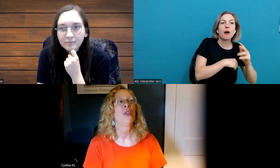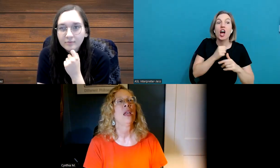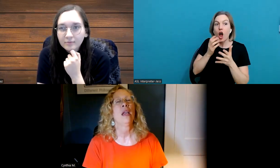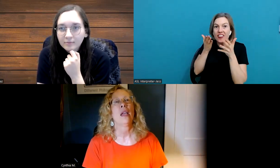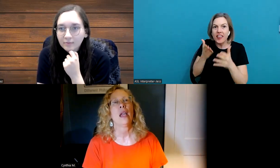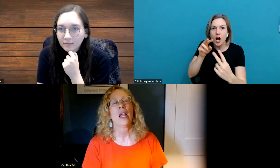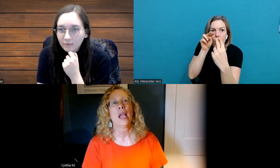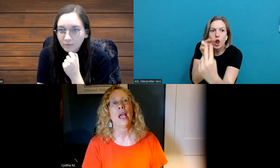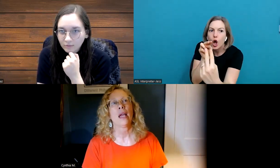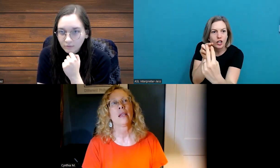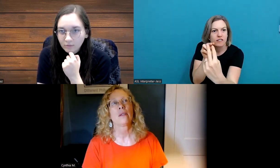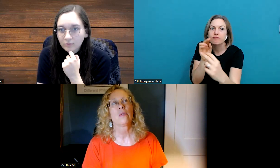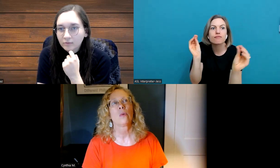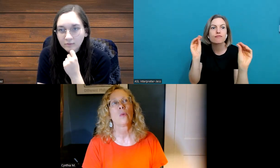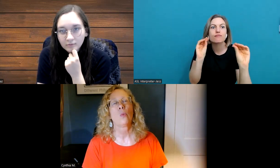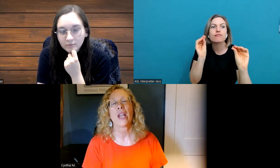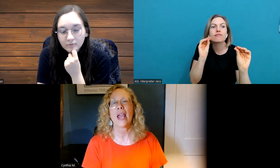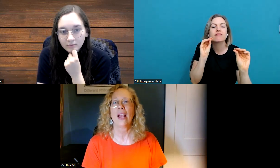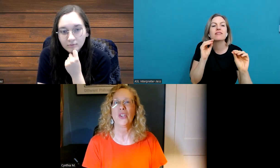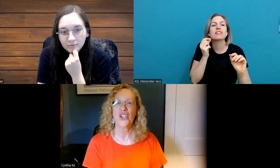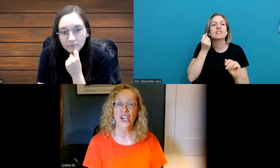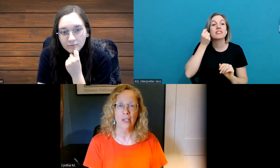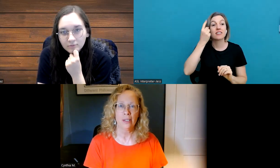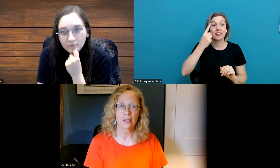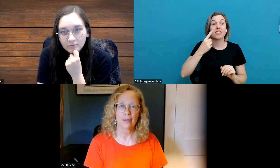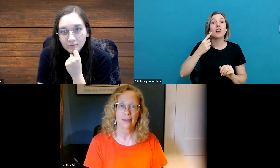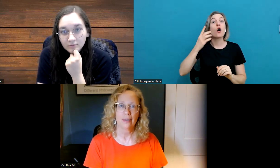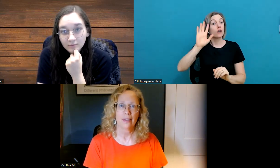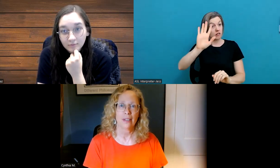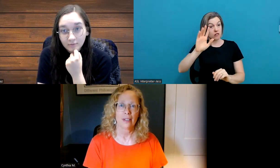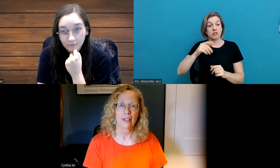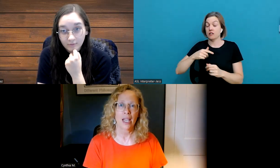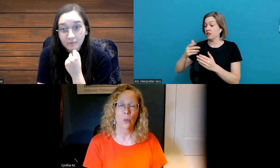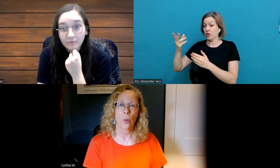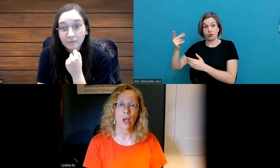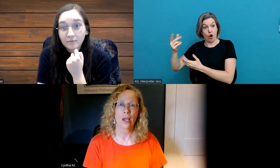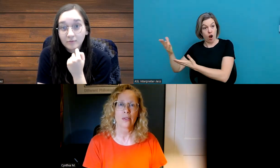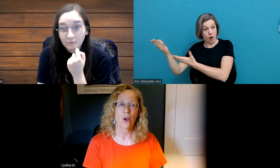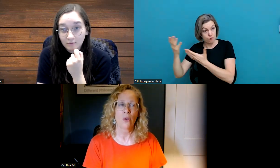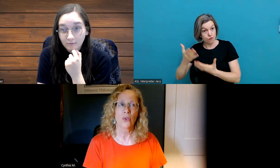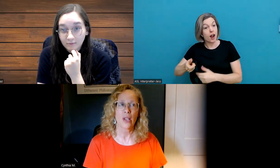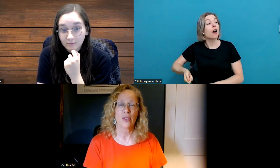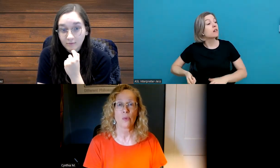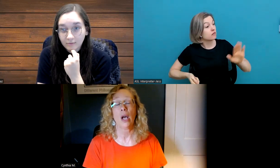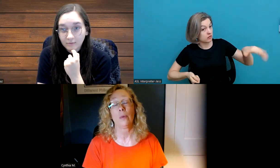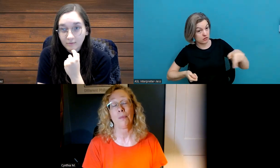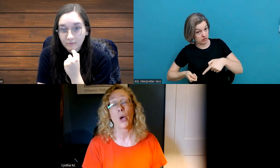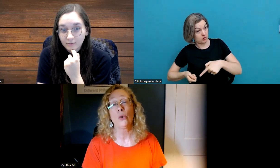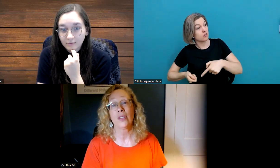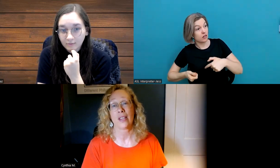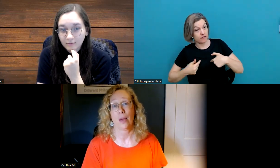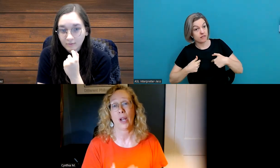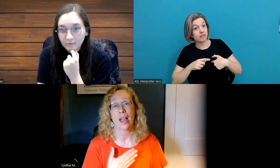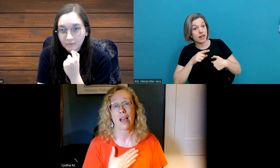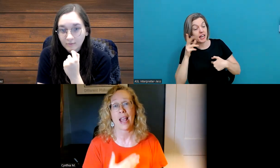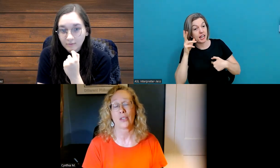you. And when I had the dog, it was all of a sudden this, well, most